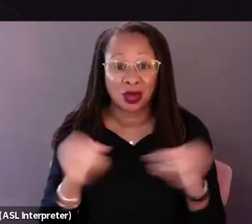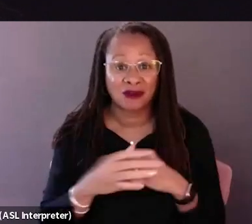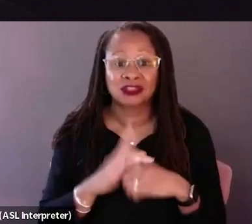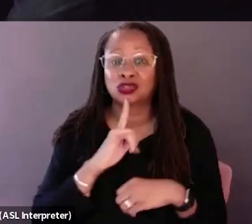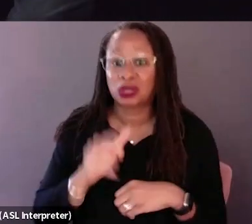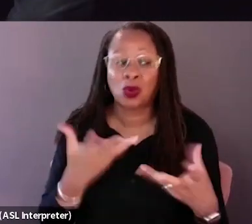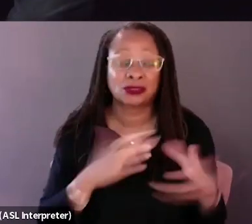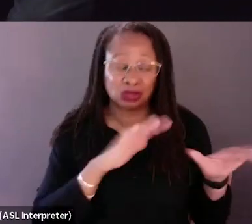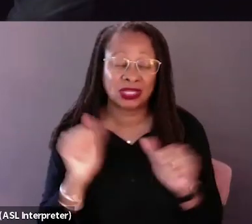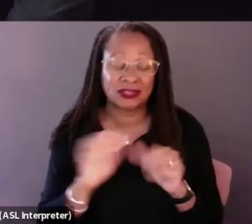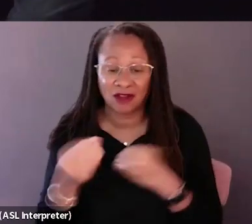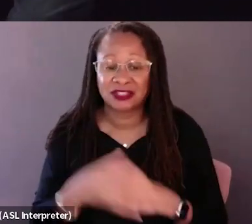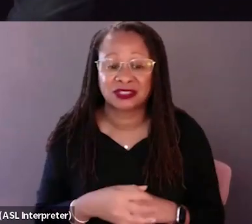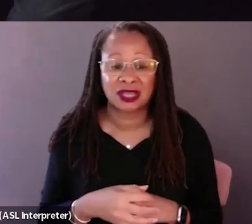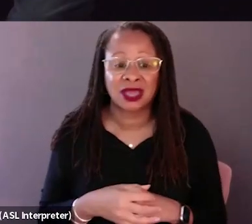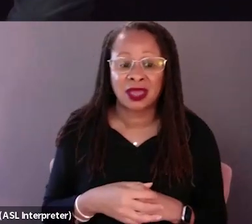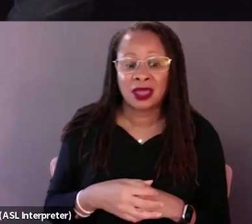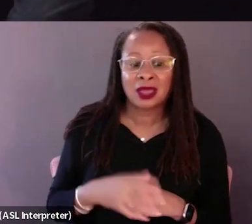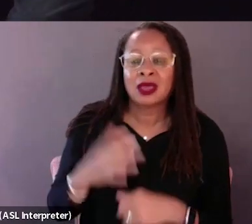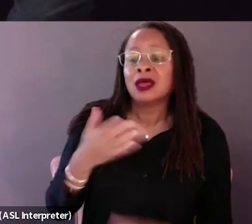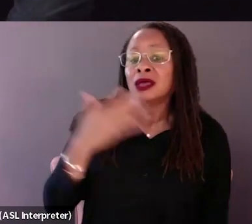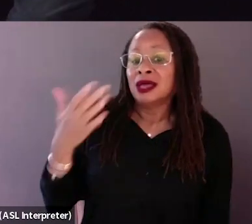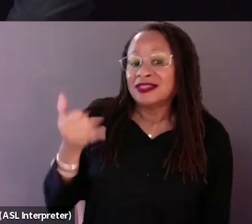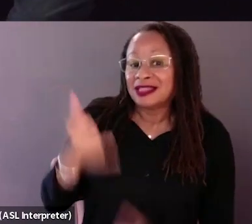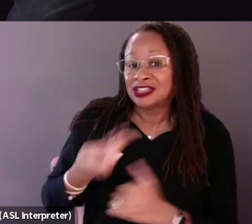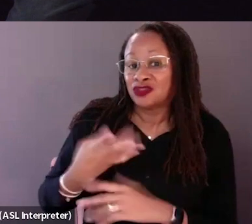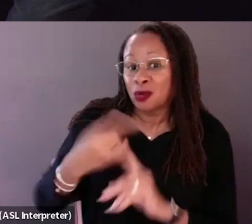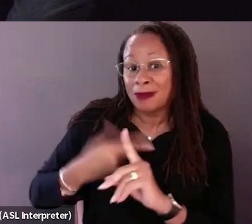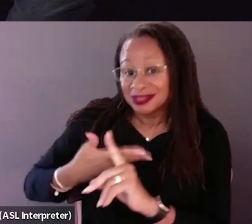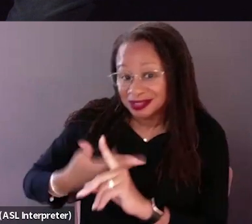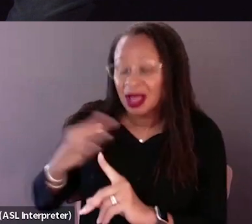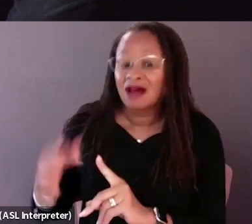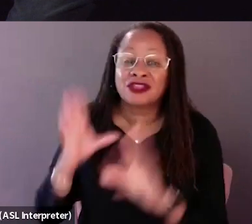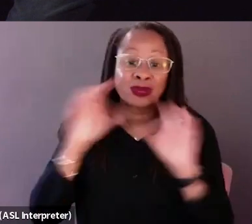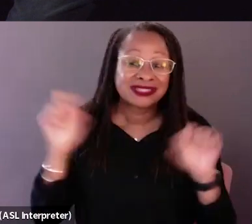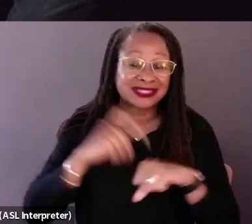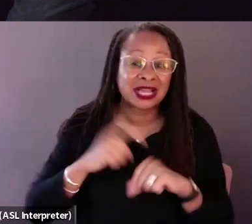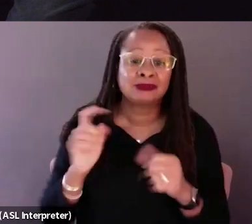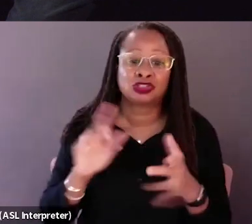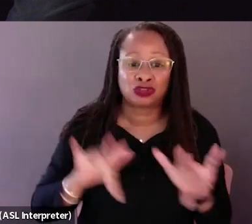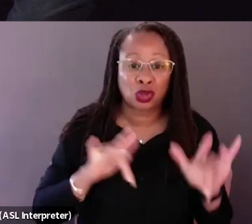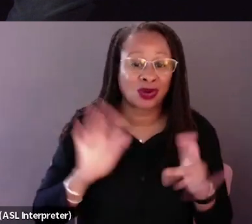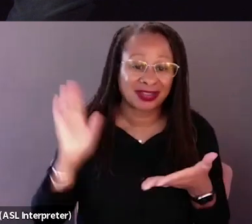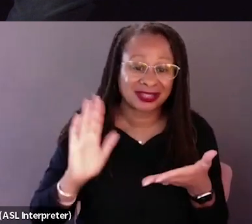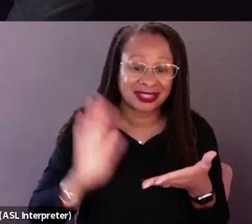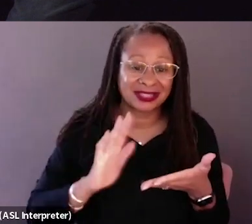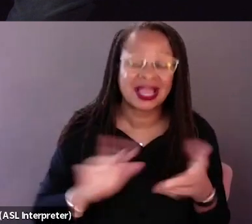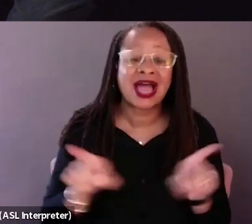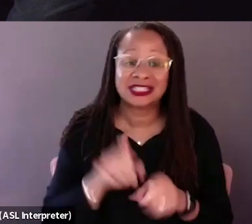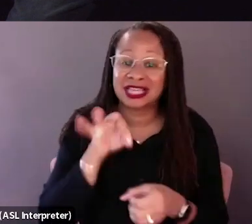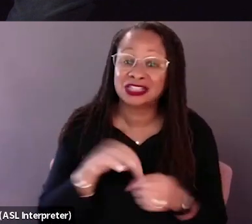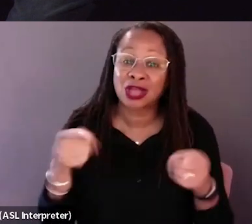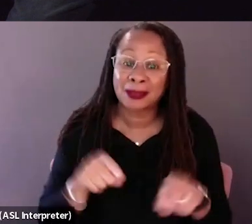to leave. And she actually recorded less in the last few months of the presidency. So when, the election was going on,